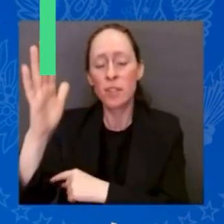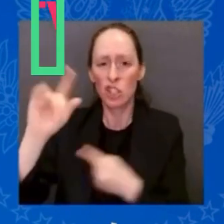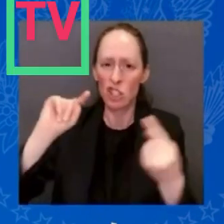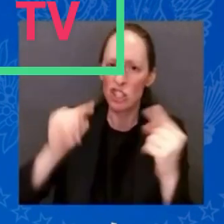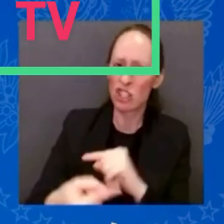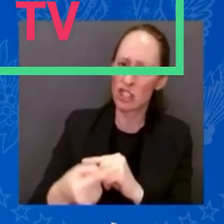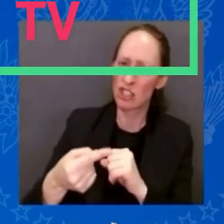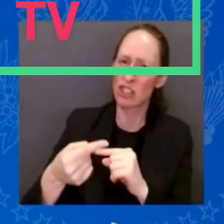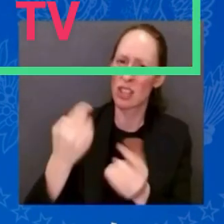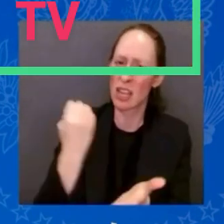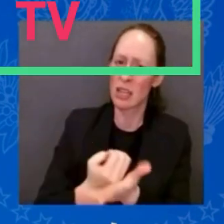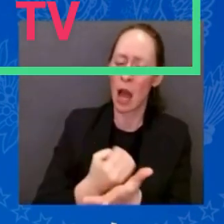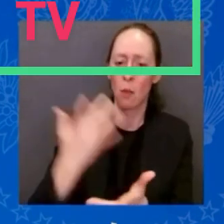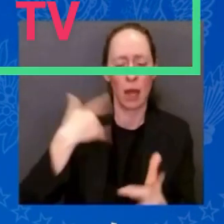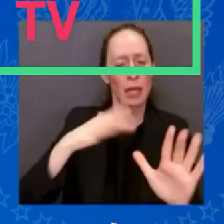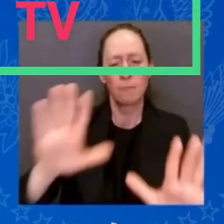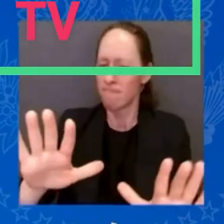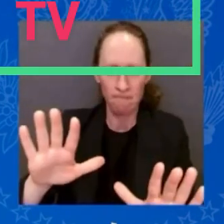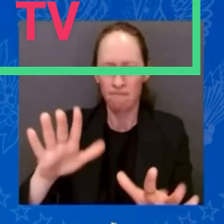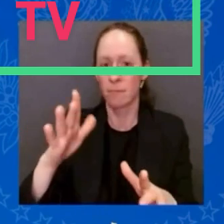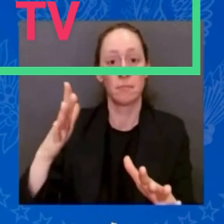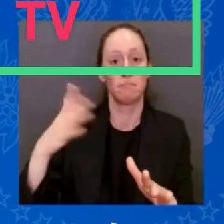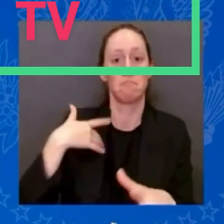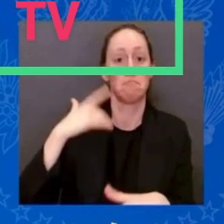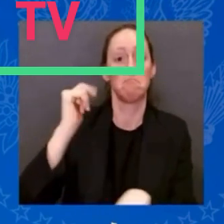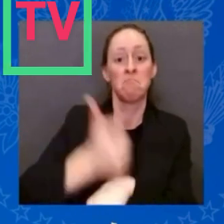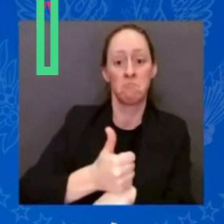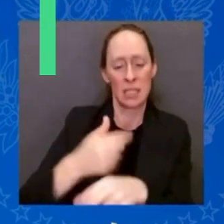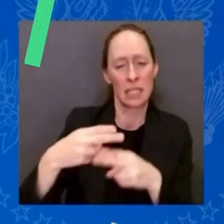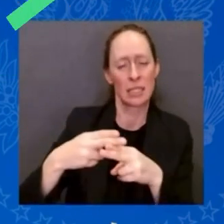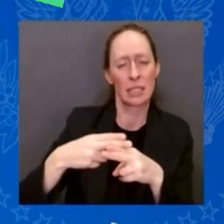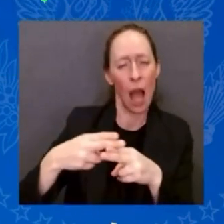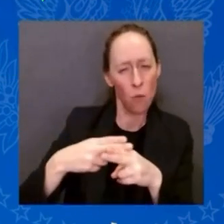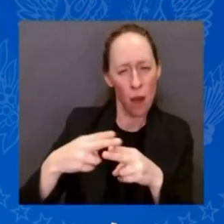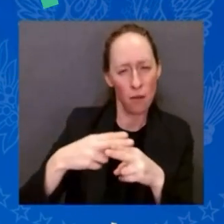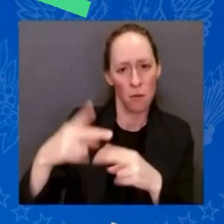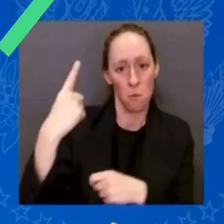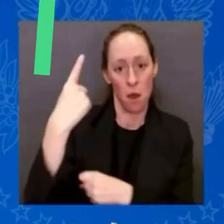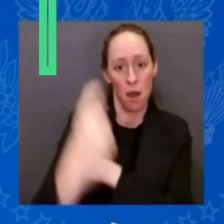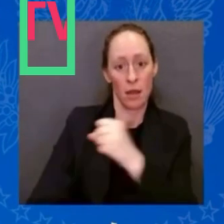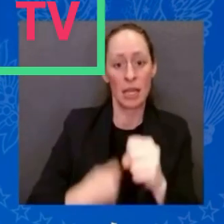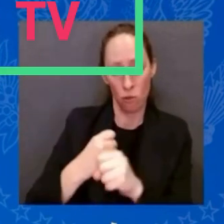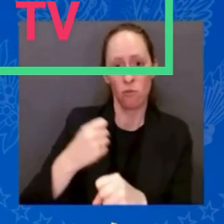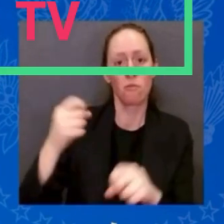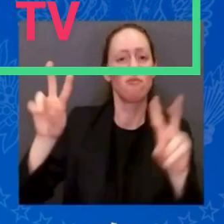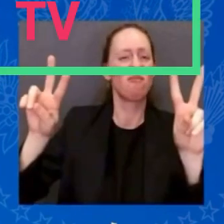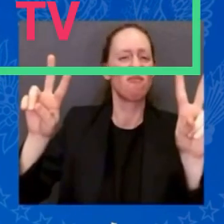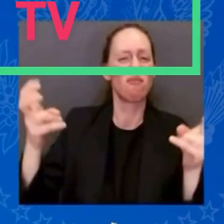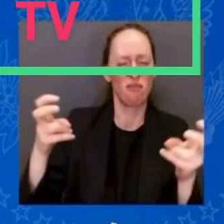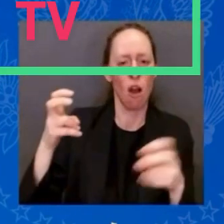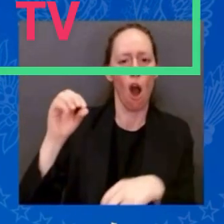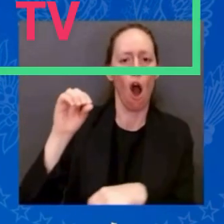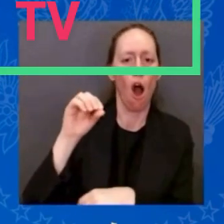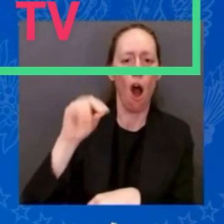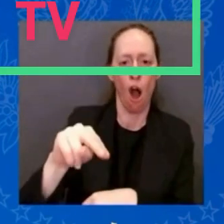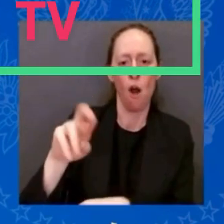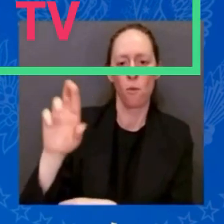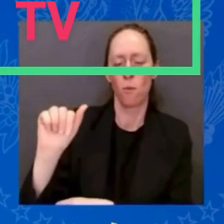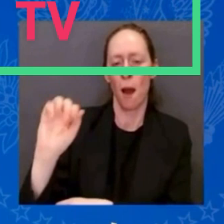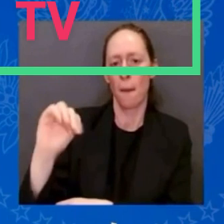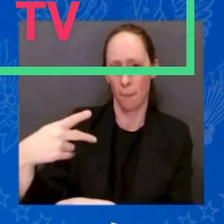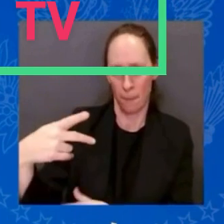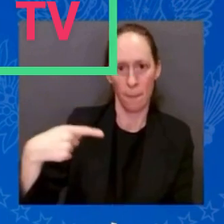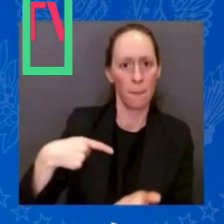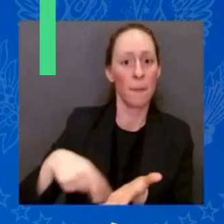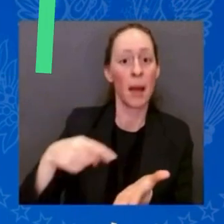temporary 12-month, what we're calling on-ramp repayment program. And now, this is not the same as a student